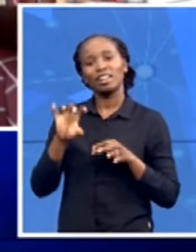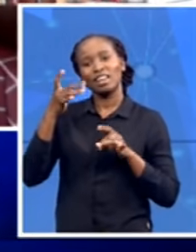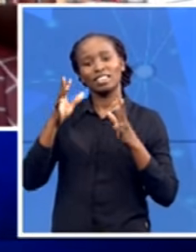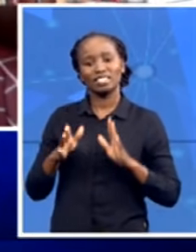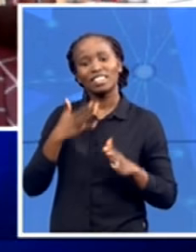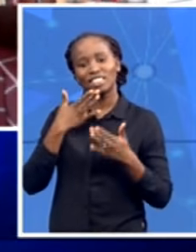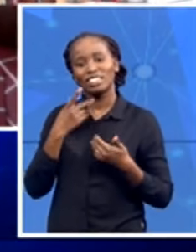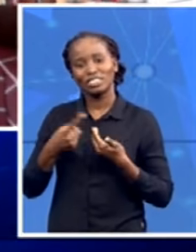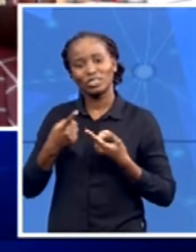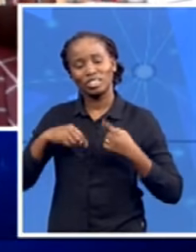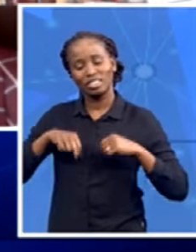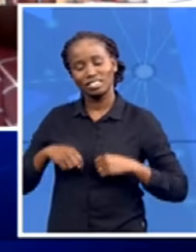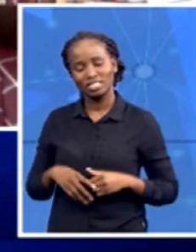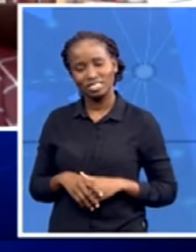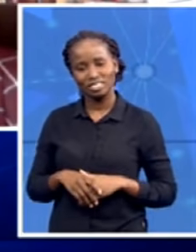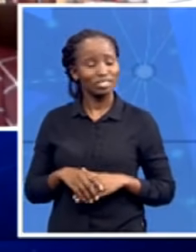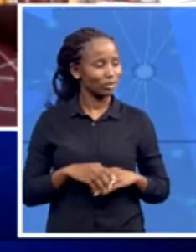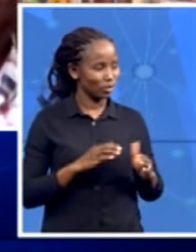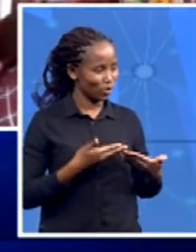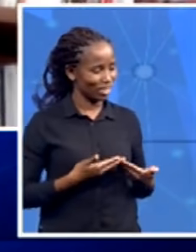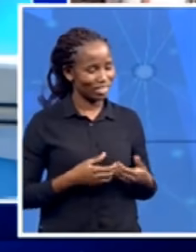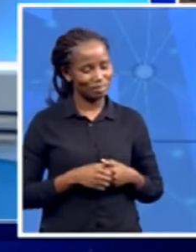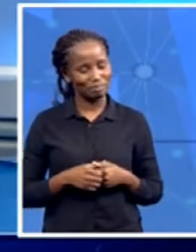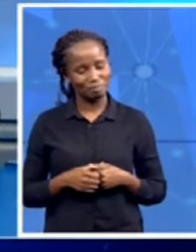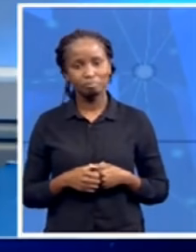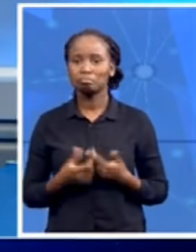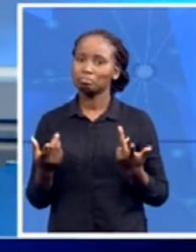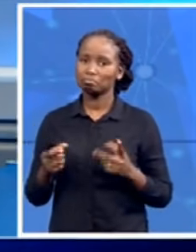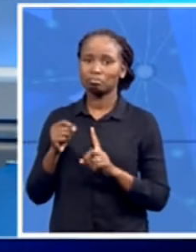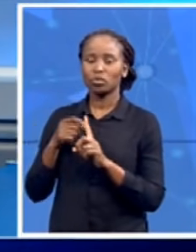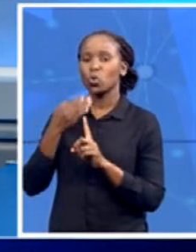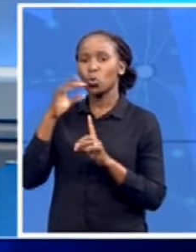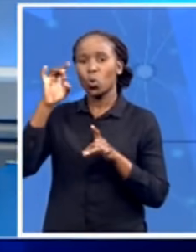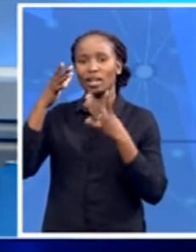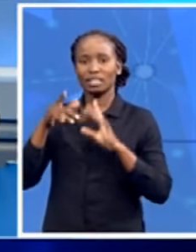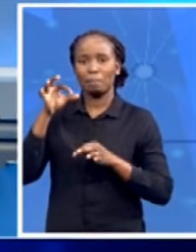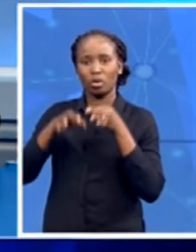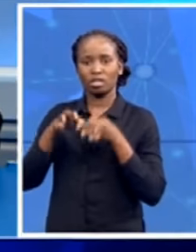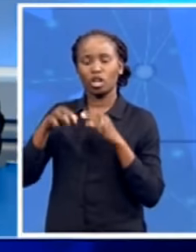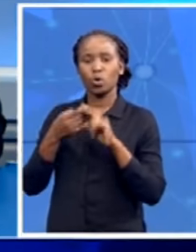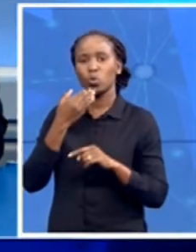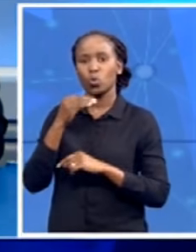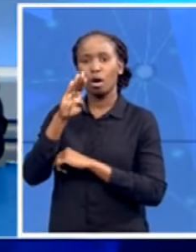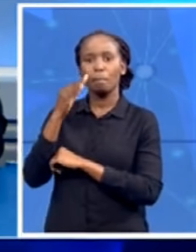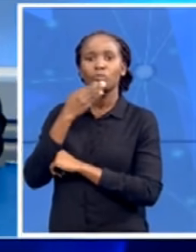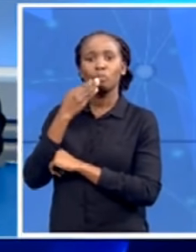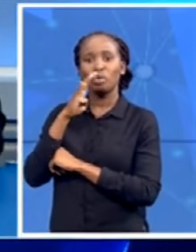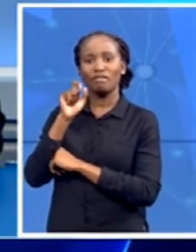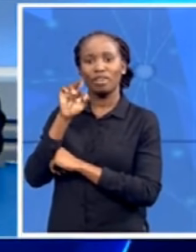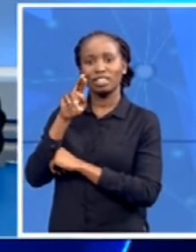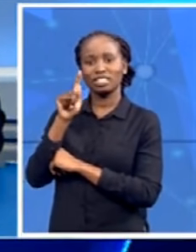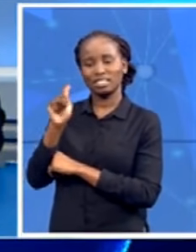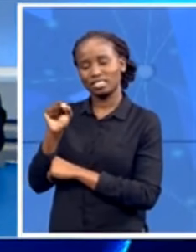sir. That is political analyst Dr. Ntsikelelo Breakfast, just sharing with us his thoughts and his views